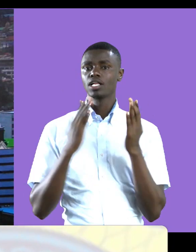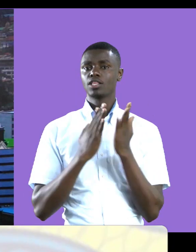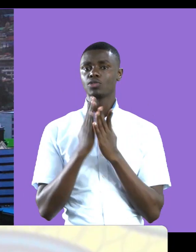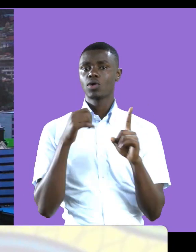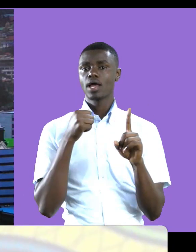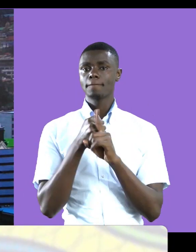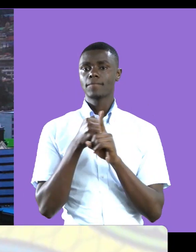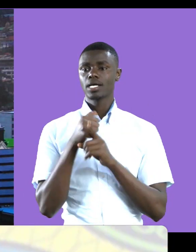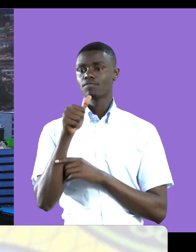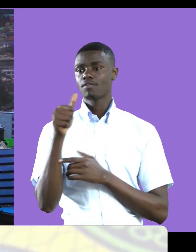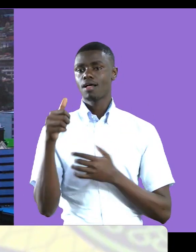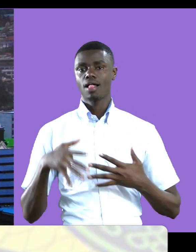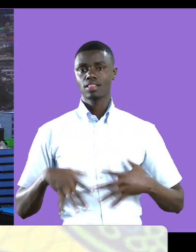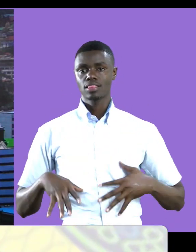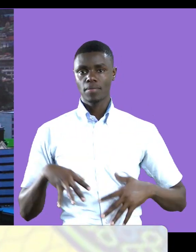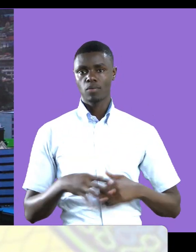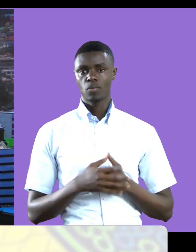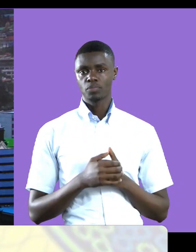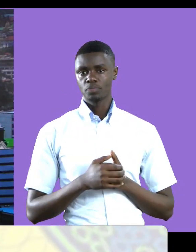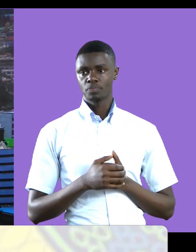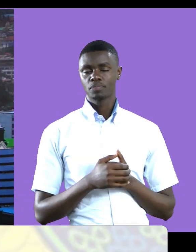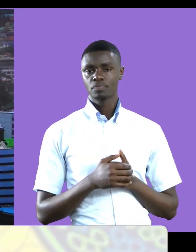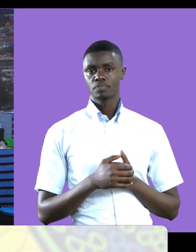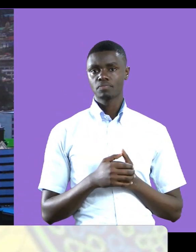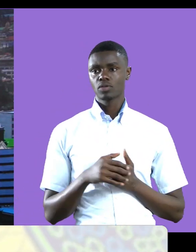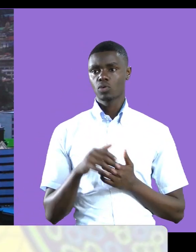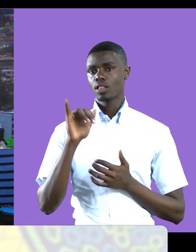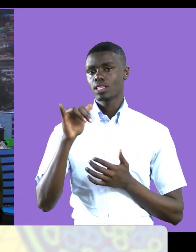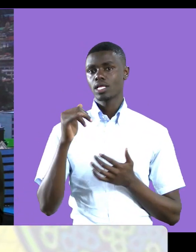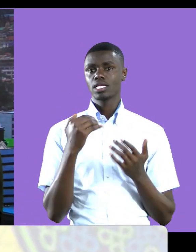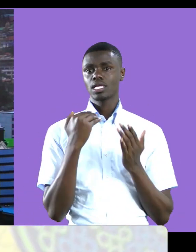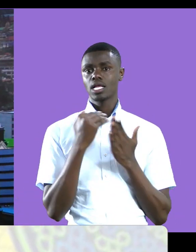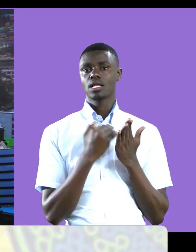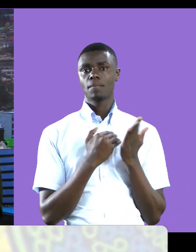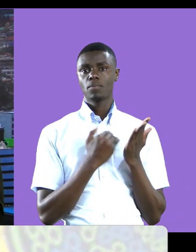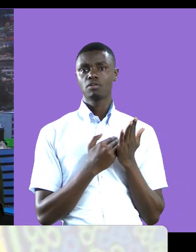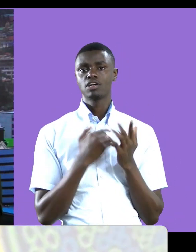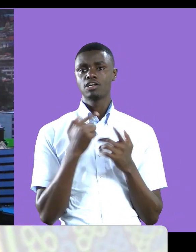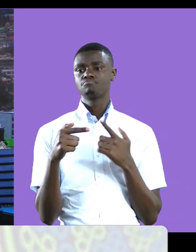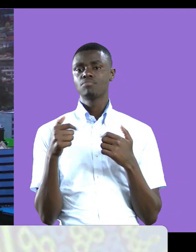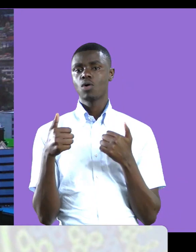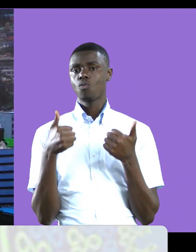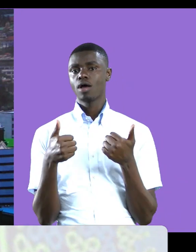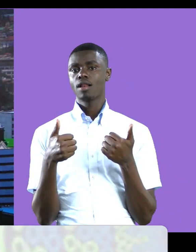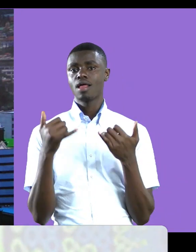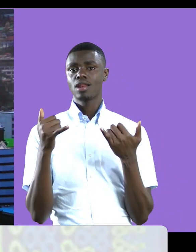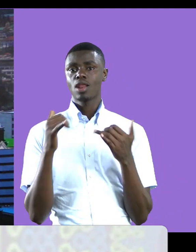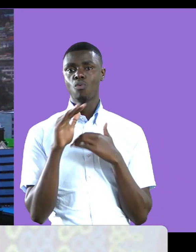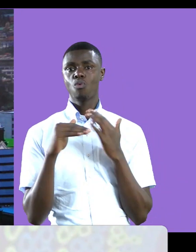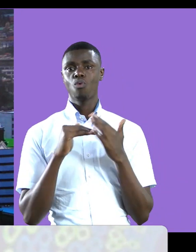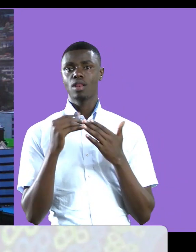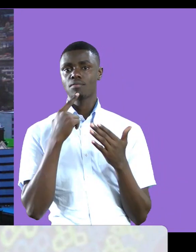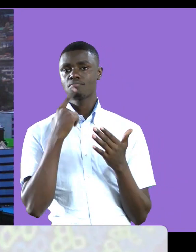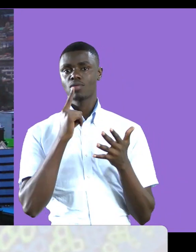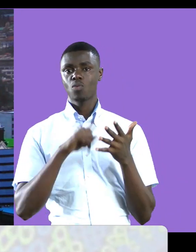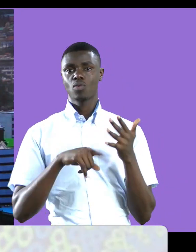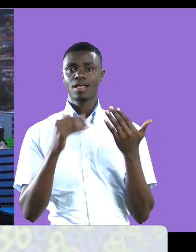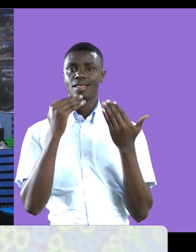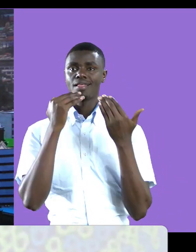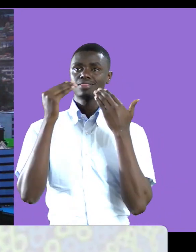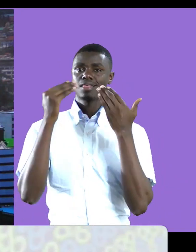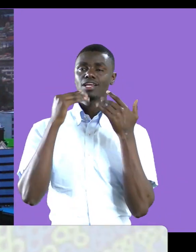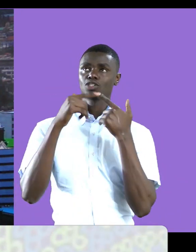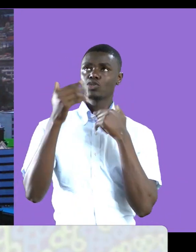impacting other people. Kabisa. I started a feeding program that has gone on so well. So now all I can say is thanks to